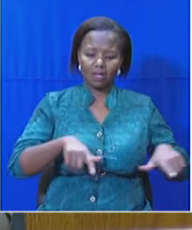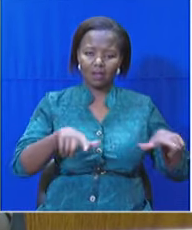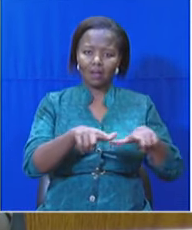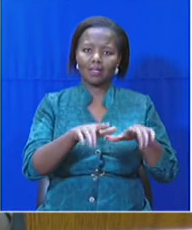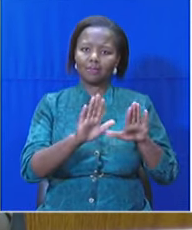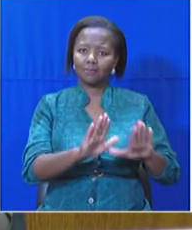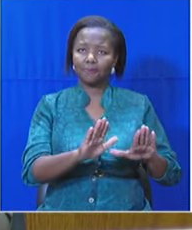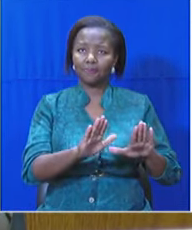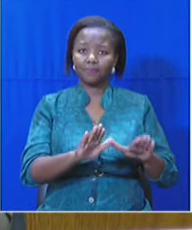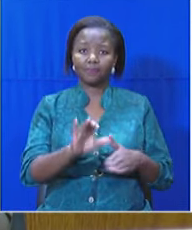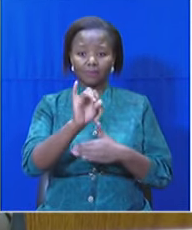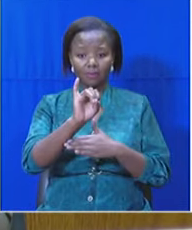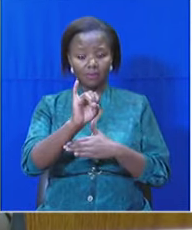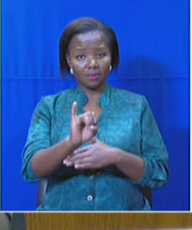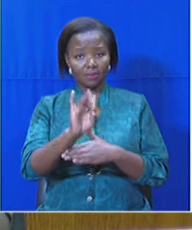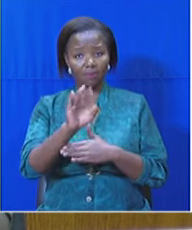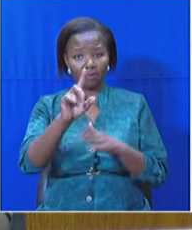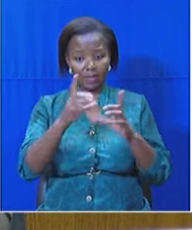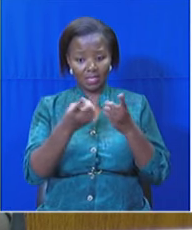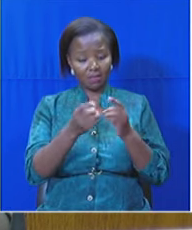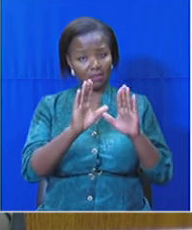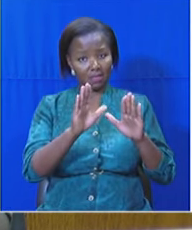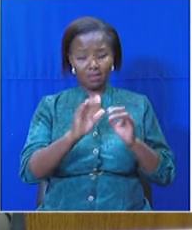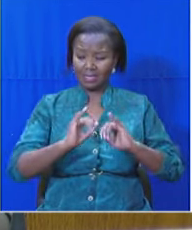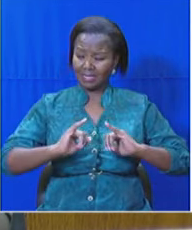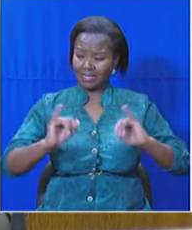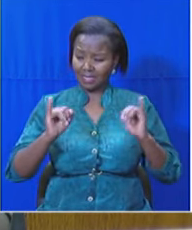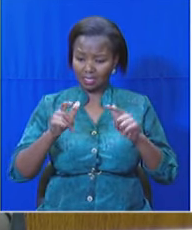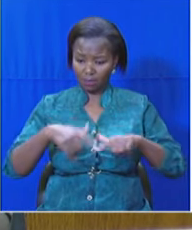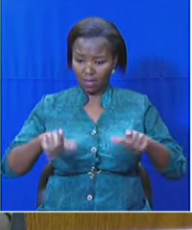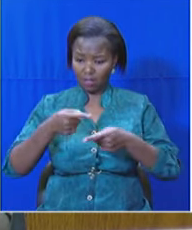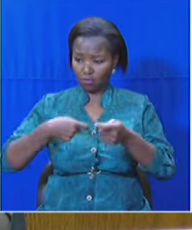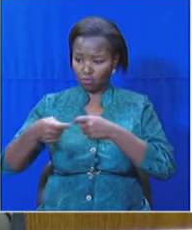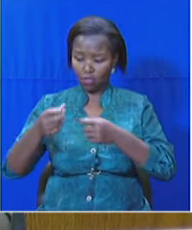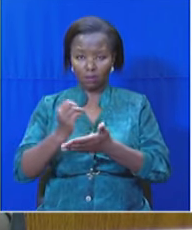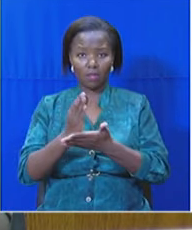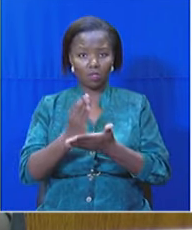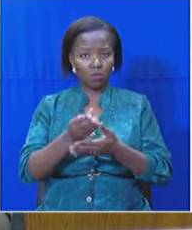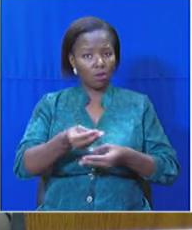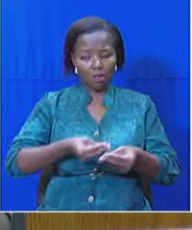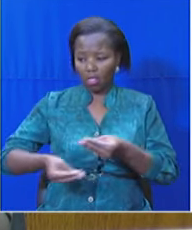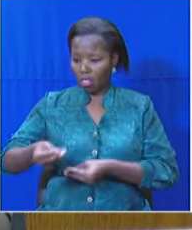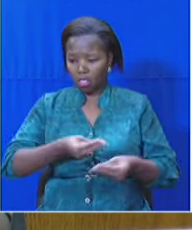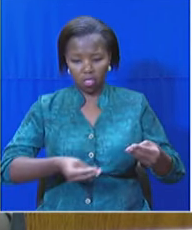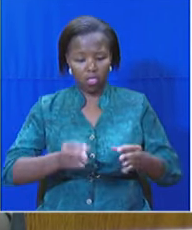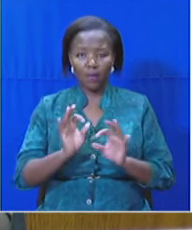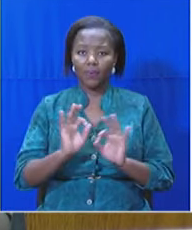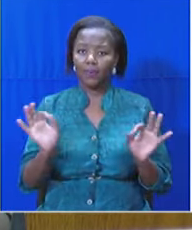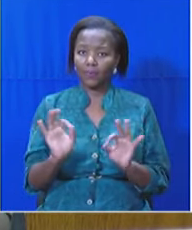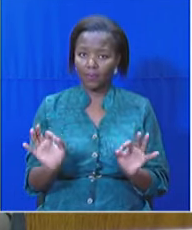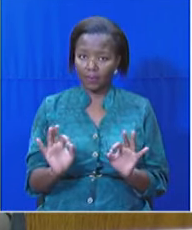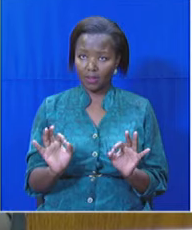If your department was serious about land reform and made sure that there was no corruption and that things went the way that it was supposed to